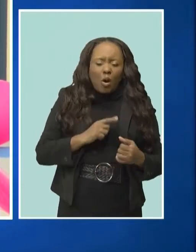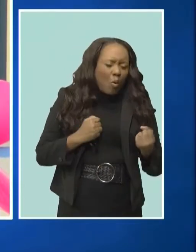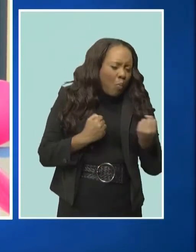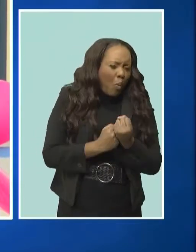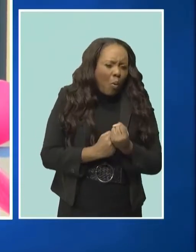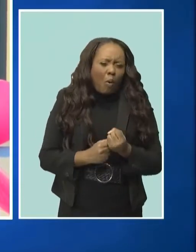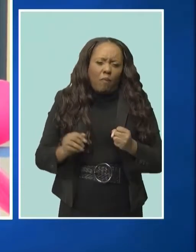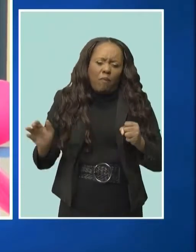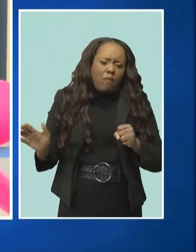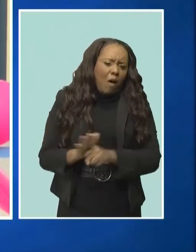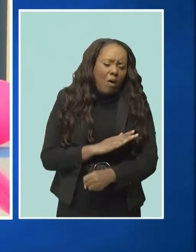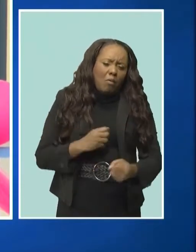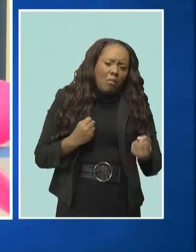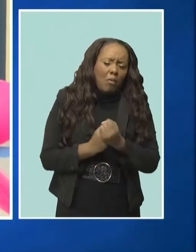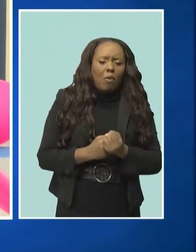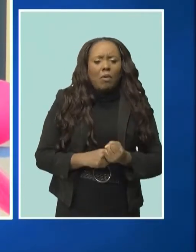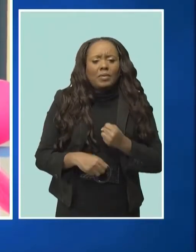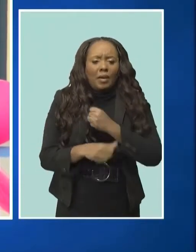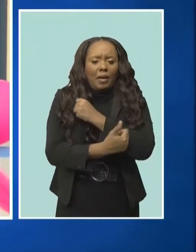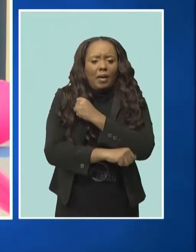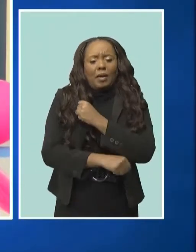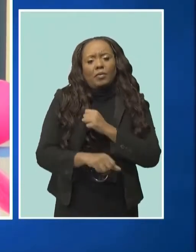bleeds St. Andrew.